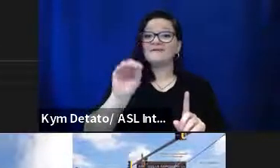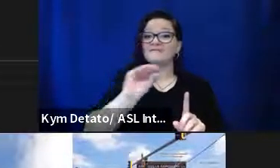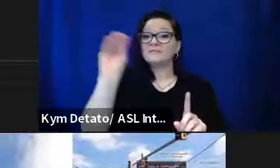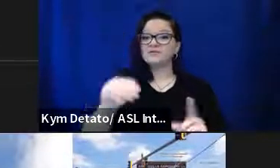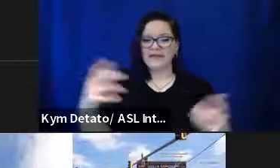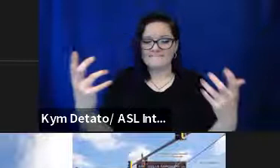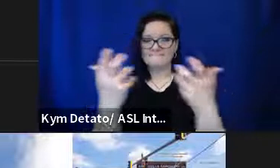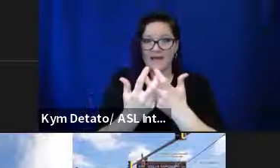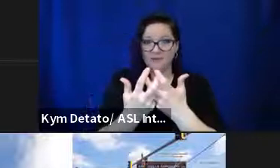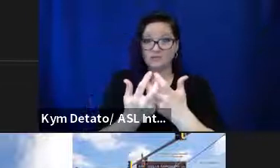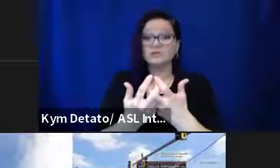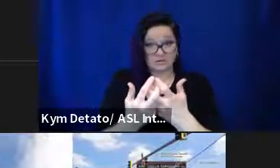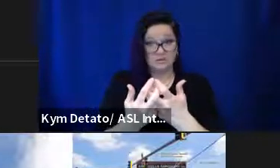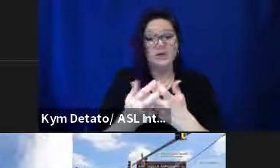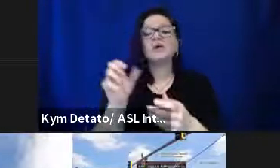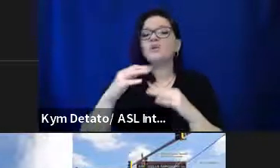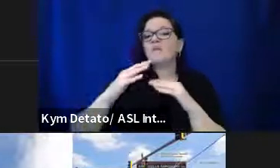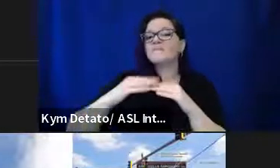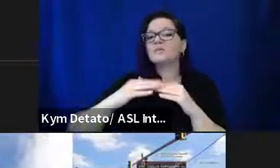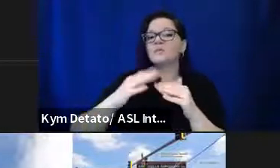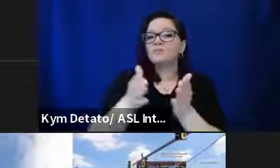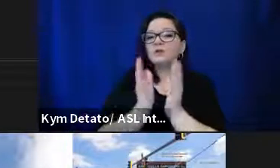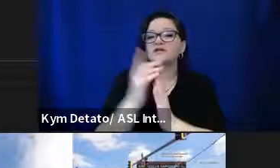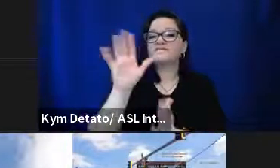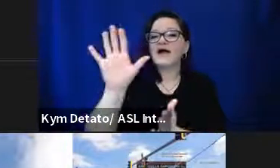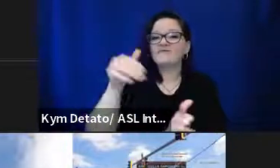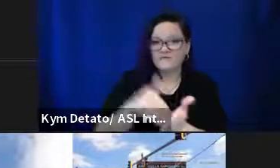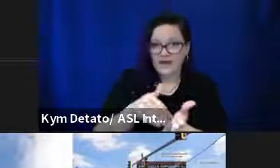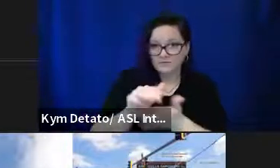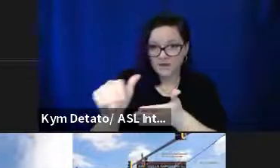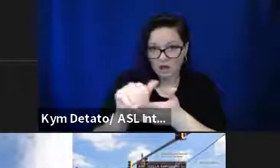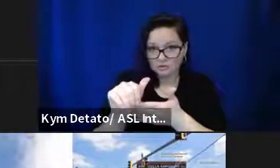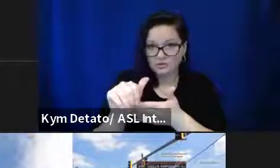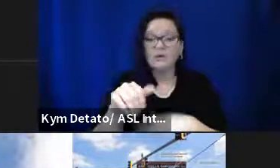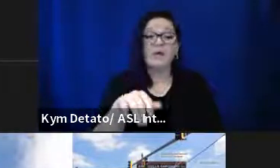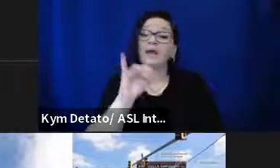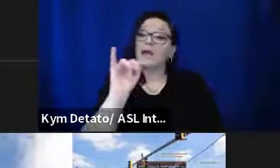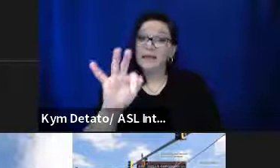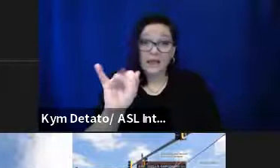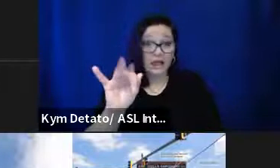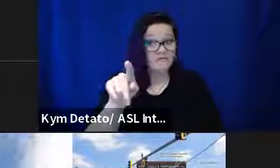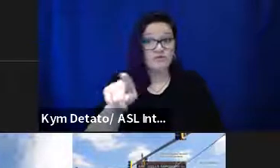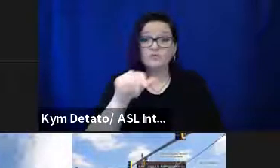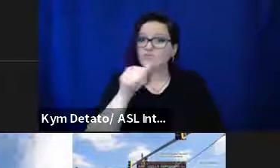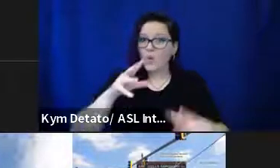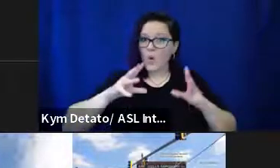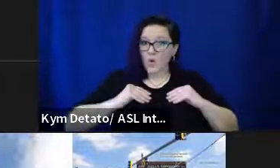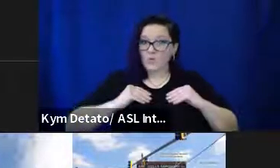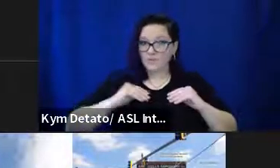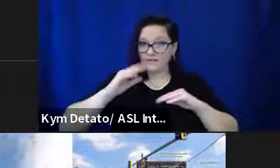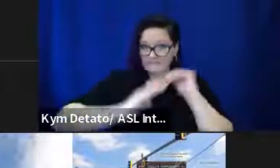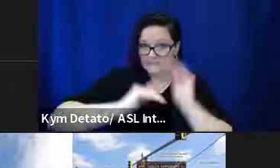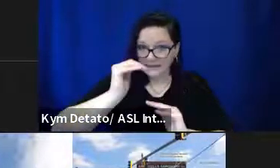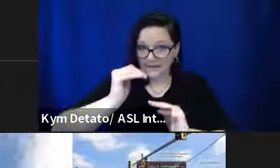grant, which has a minimum request of $5,000. If you are not the owner of the building, this